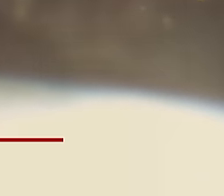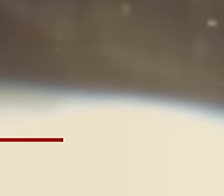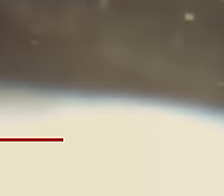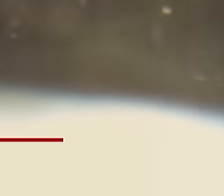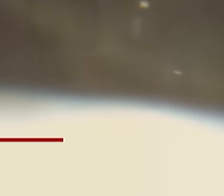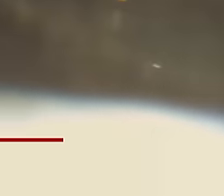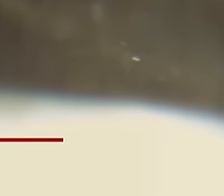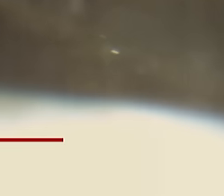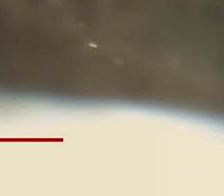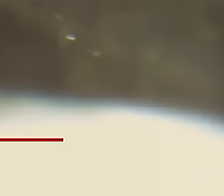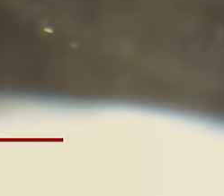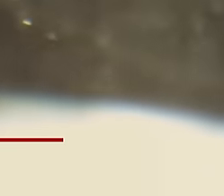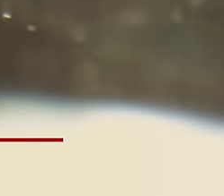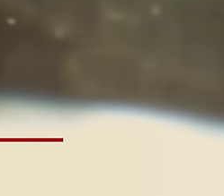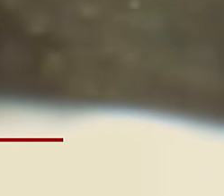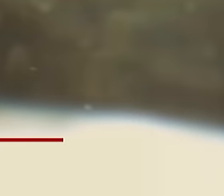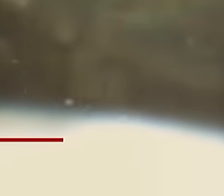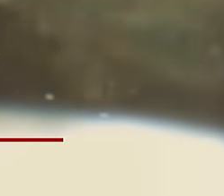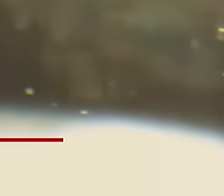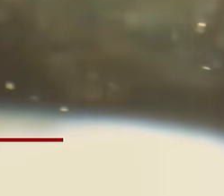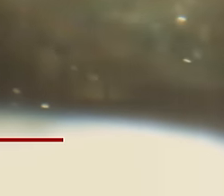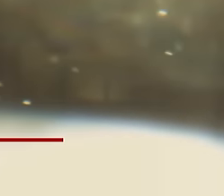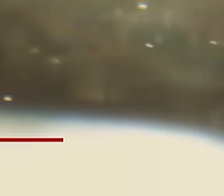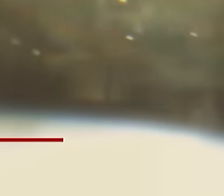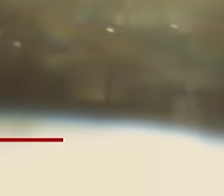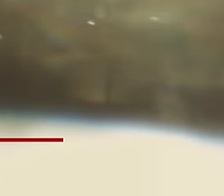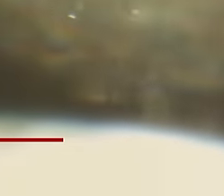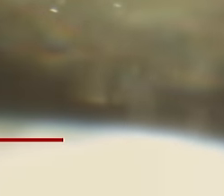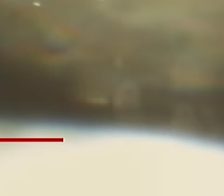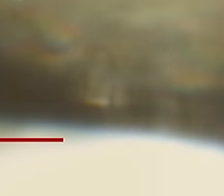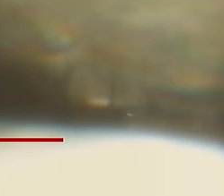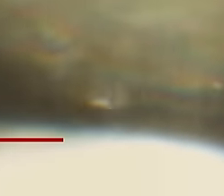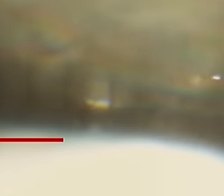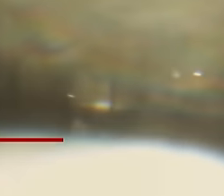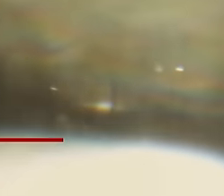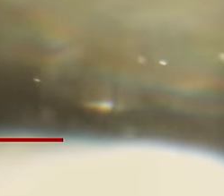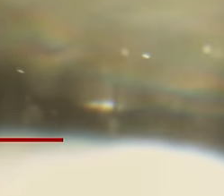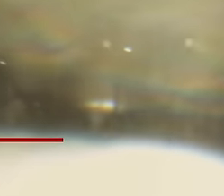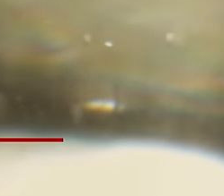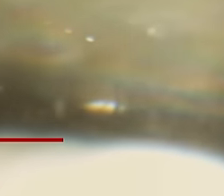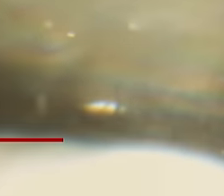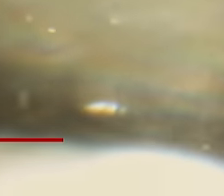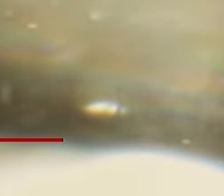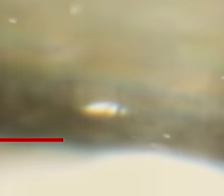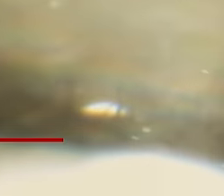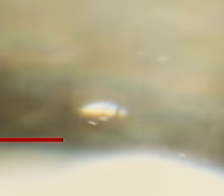Lord let your face shine upon us